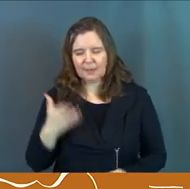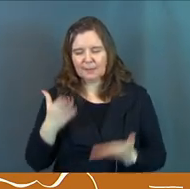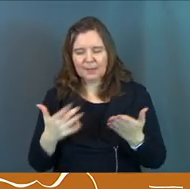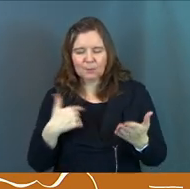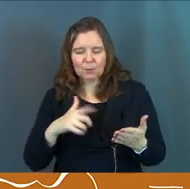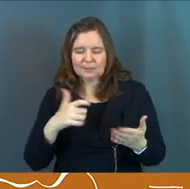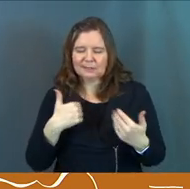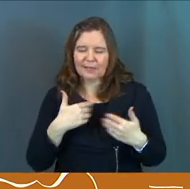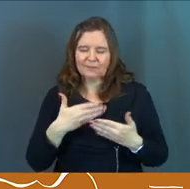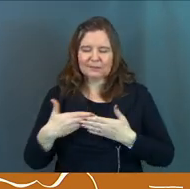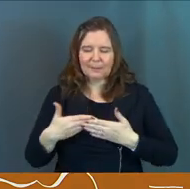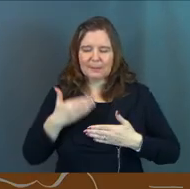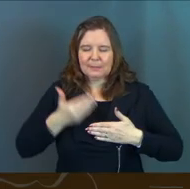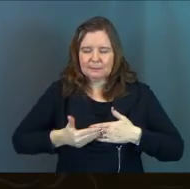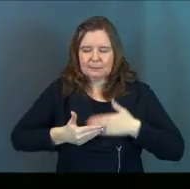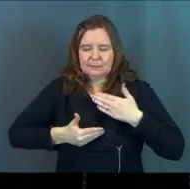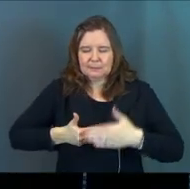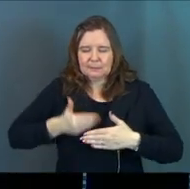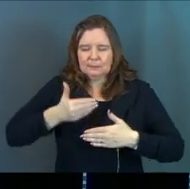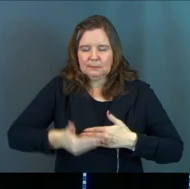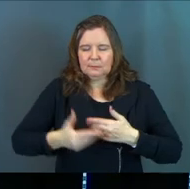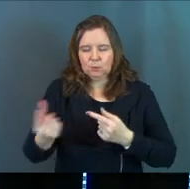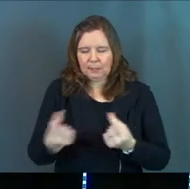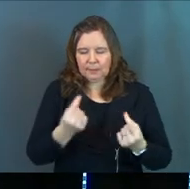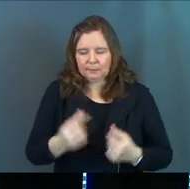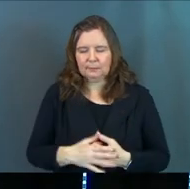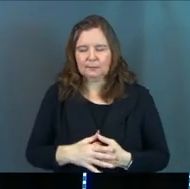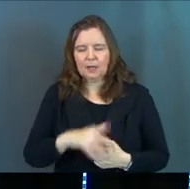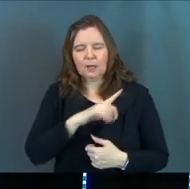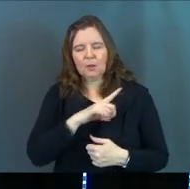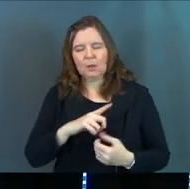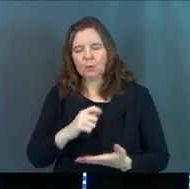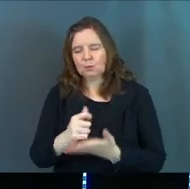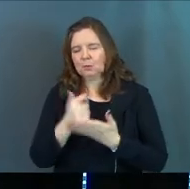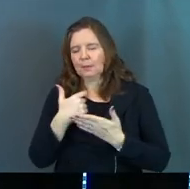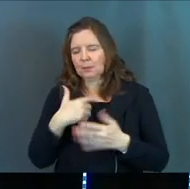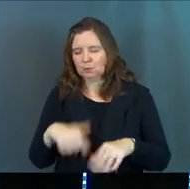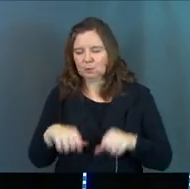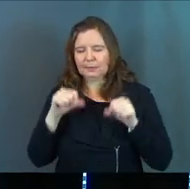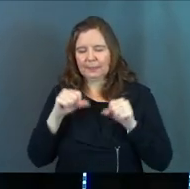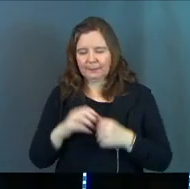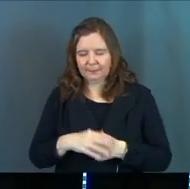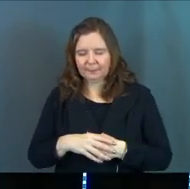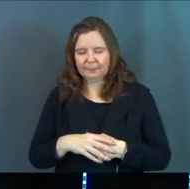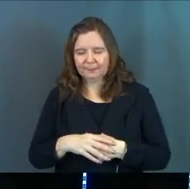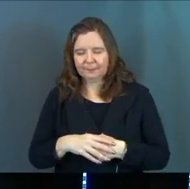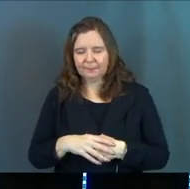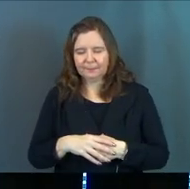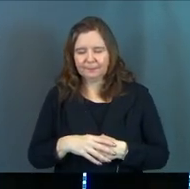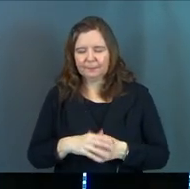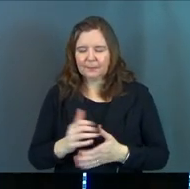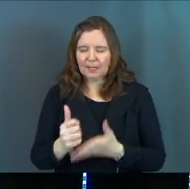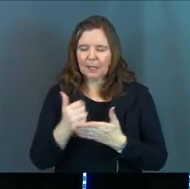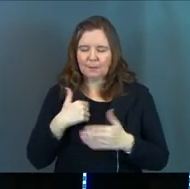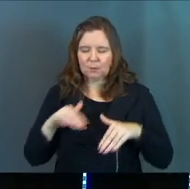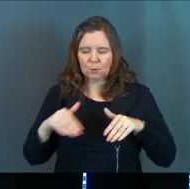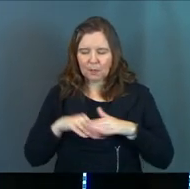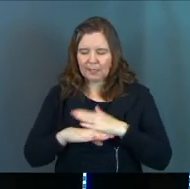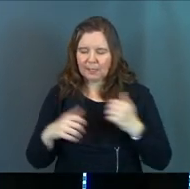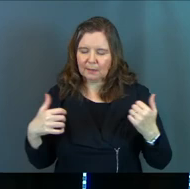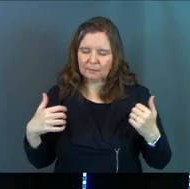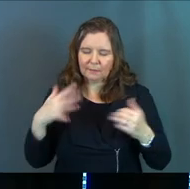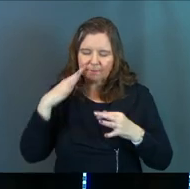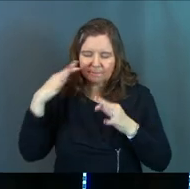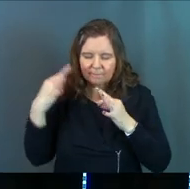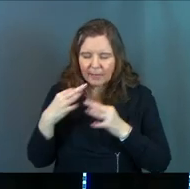Maybe we just got some baby steps to take. And Lord, would you help us to take them? Help us to walk in